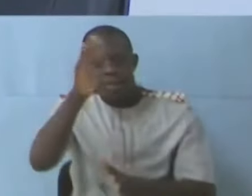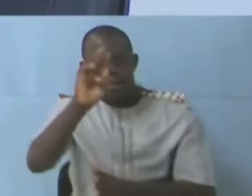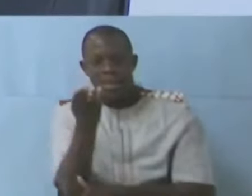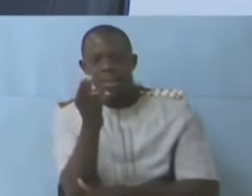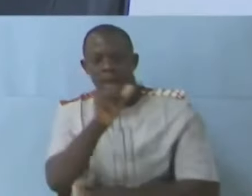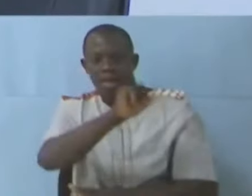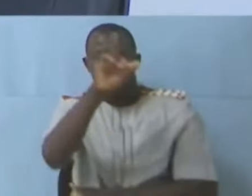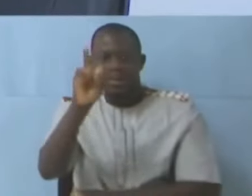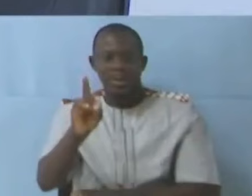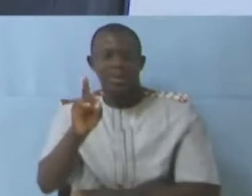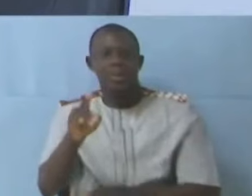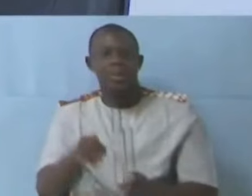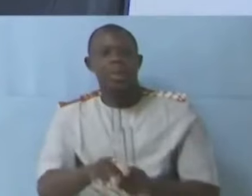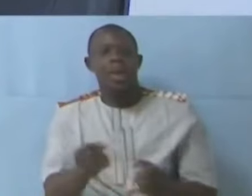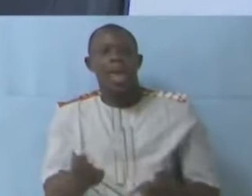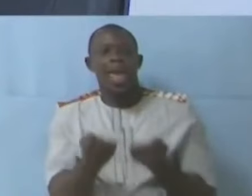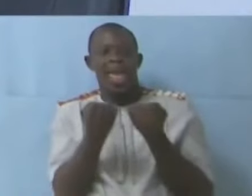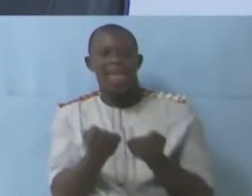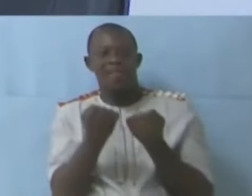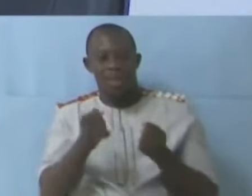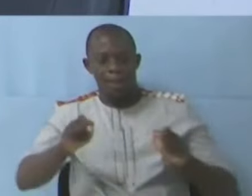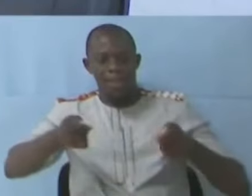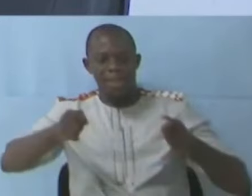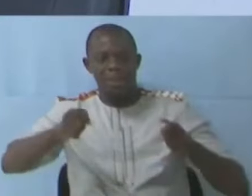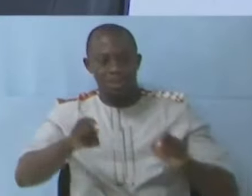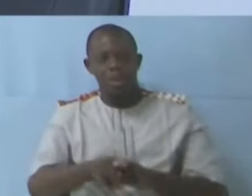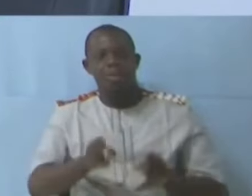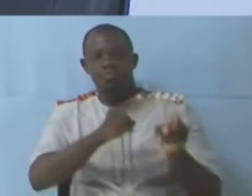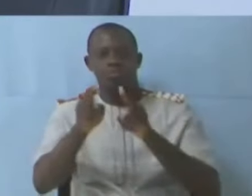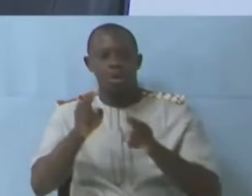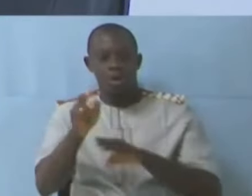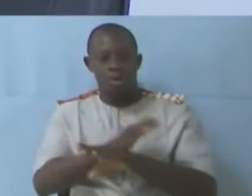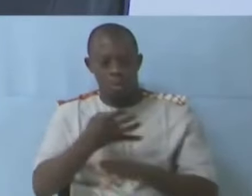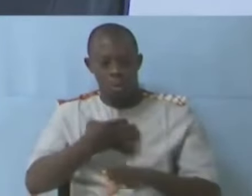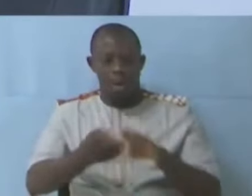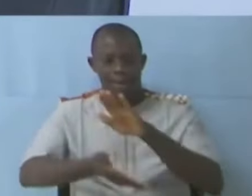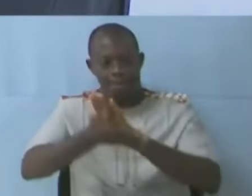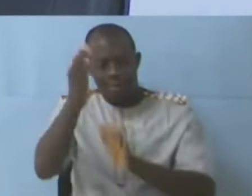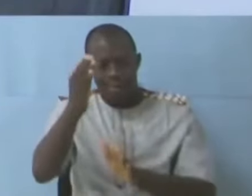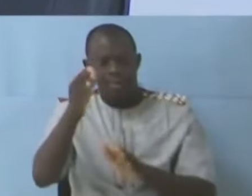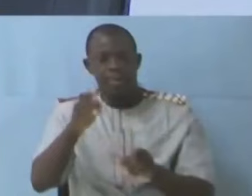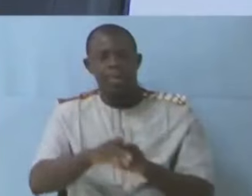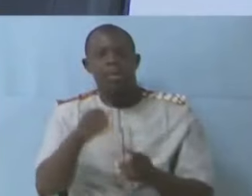HMG? The heavy machine gun. Heavy machine gun. So fofu nonu fekka